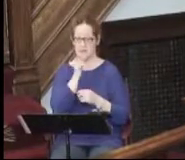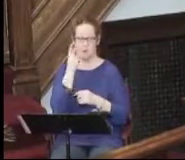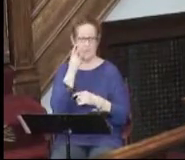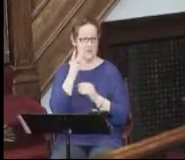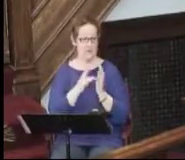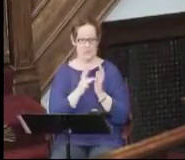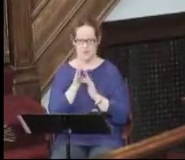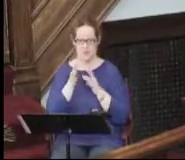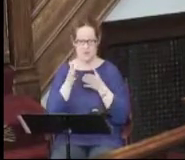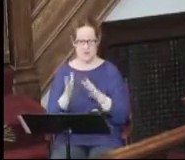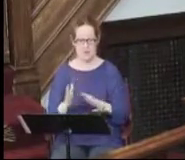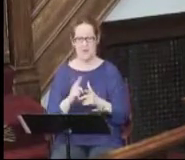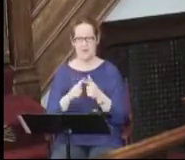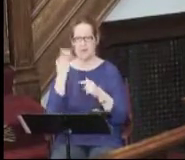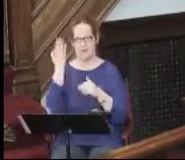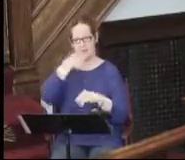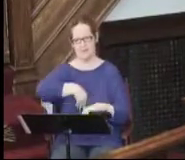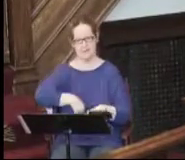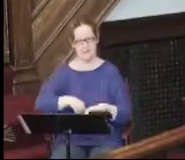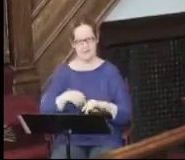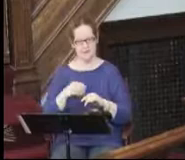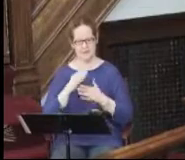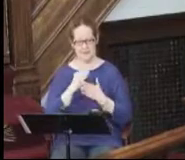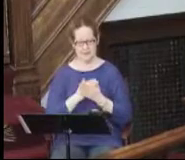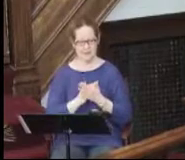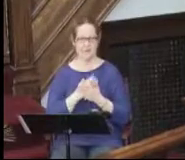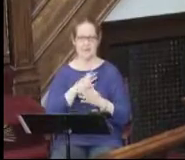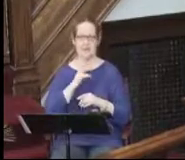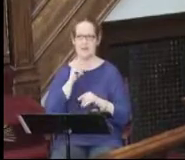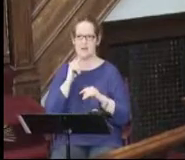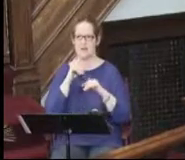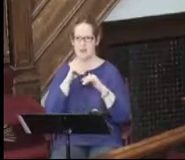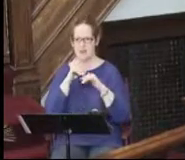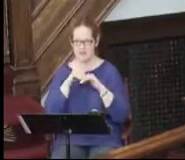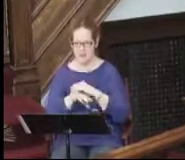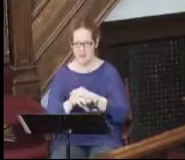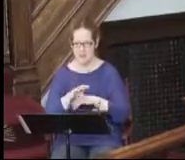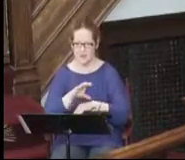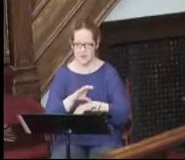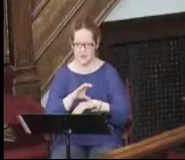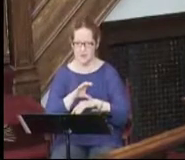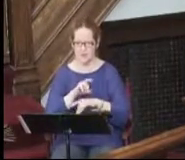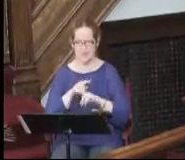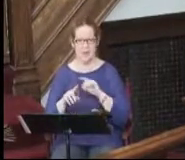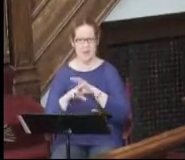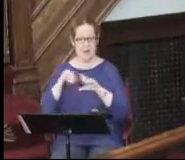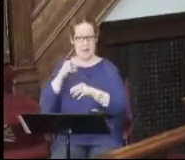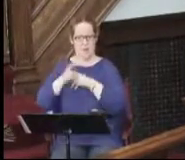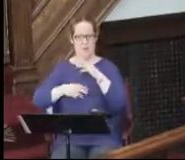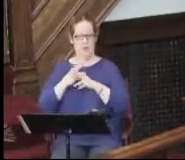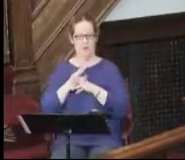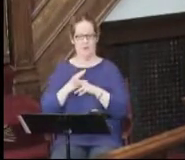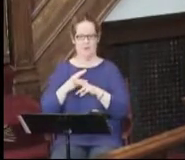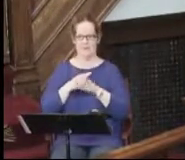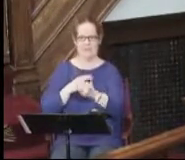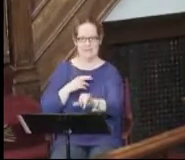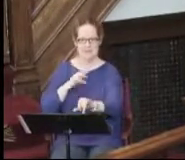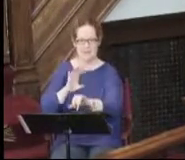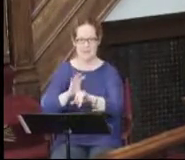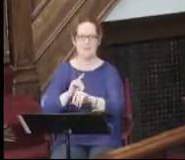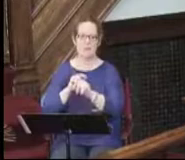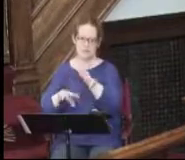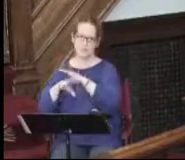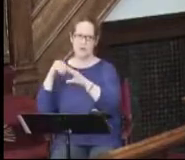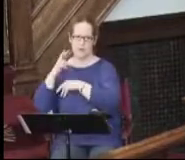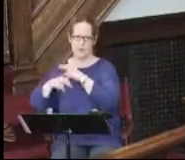we miss the message. And we end up following him into the church, but not back out into the world. And we need to do